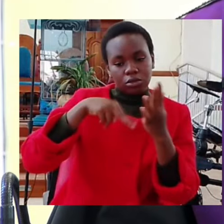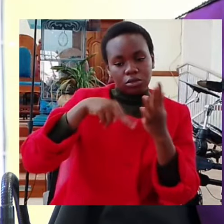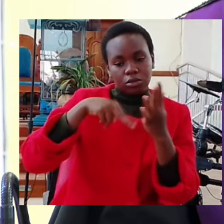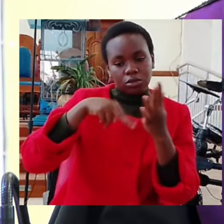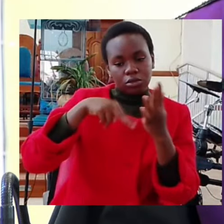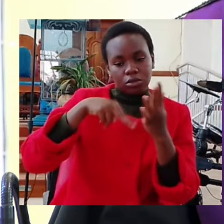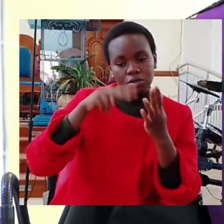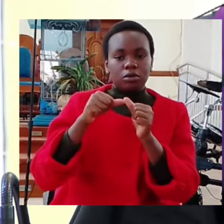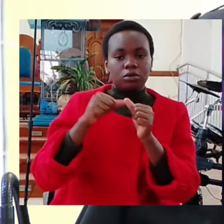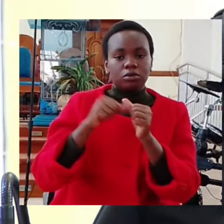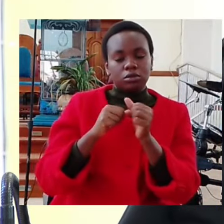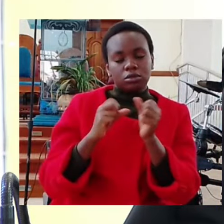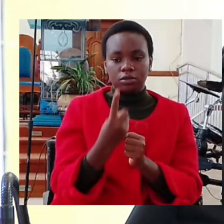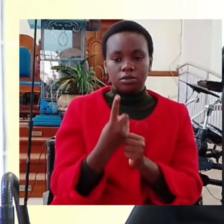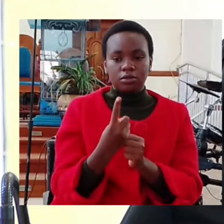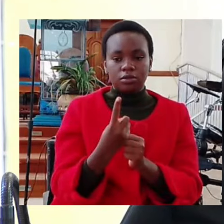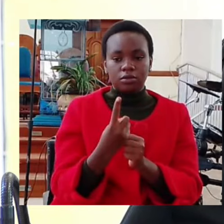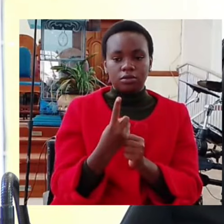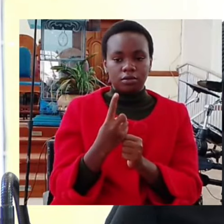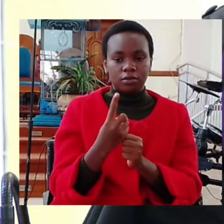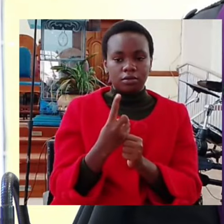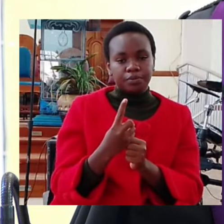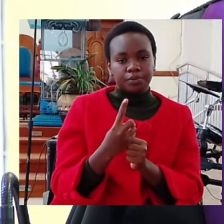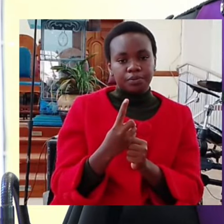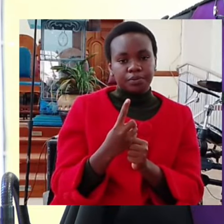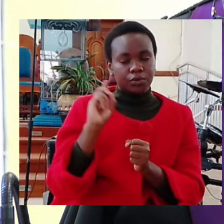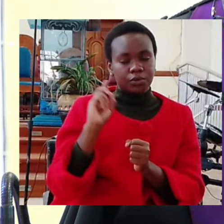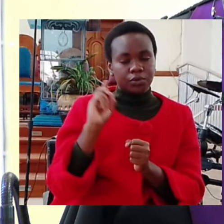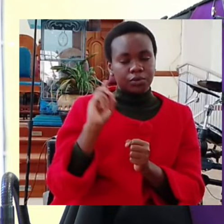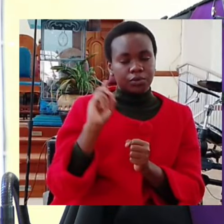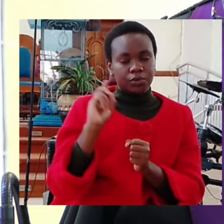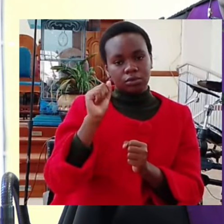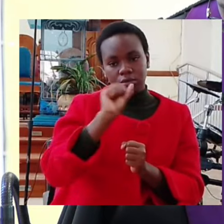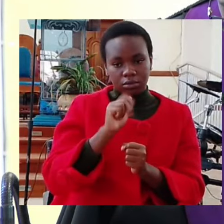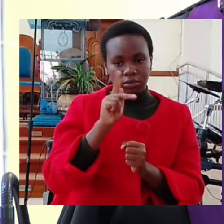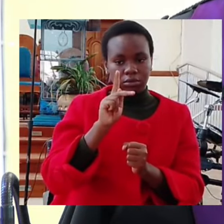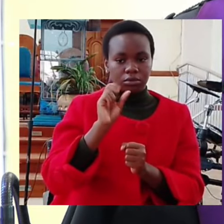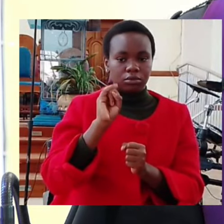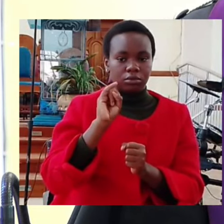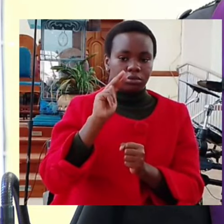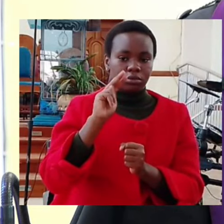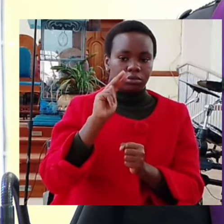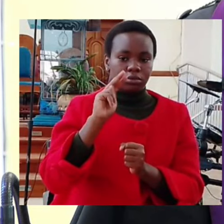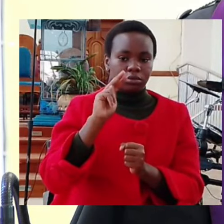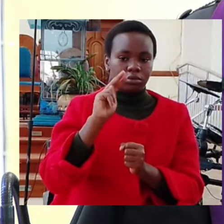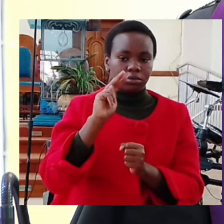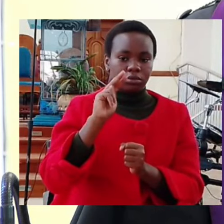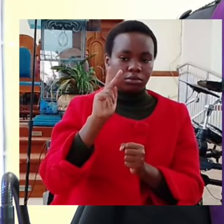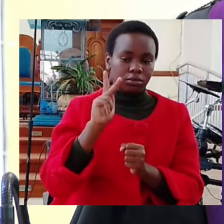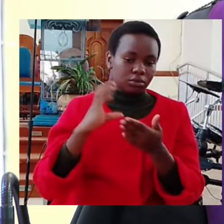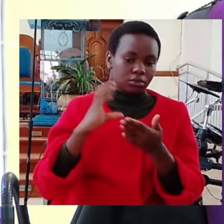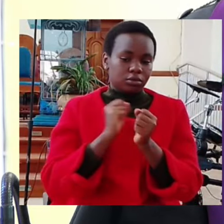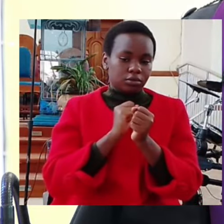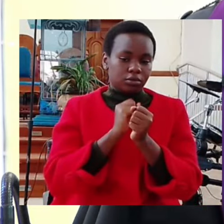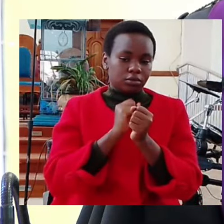1 Thessalonians chapter 5 verse 11 uroiga atiriri na nitwathomerwo wega tondu wa uguo